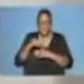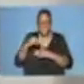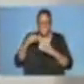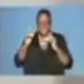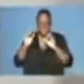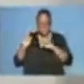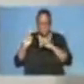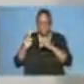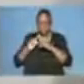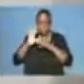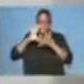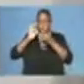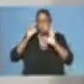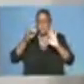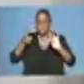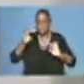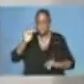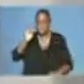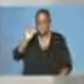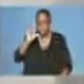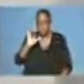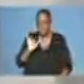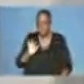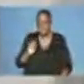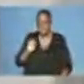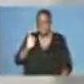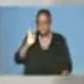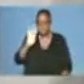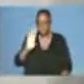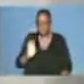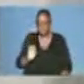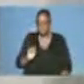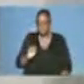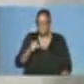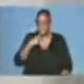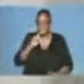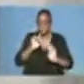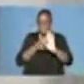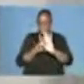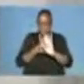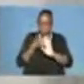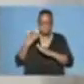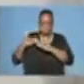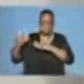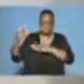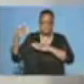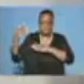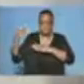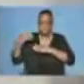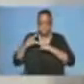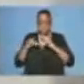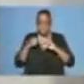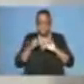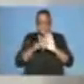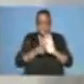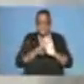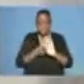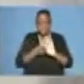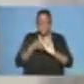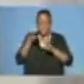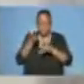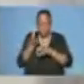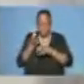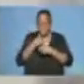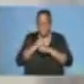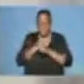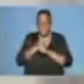Olympics. And let me say, you know, the road of this began a little while back. And, you know, when we started and we wanted to make sure this program